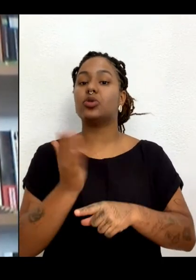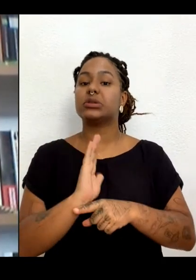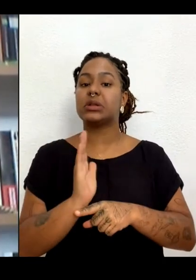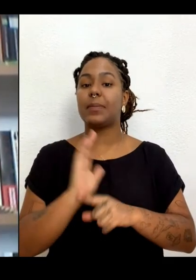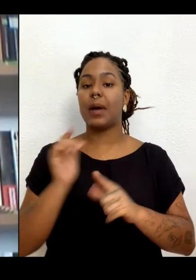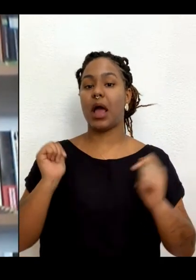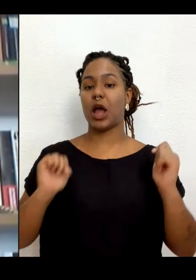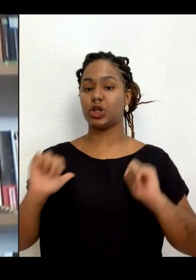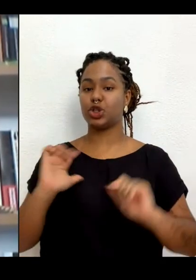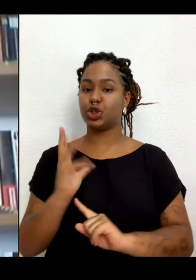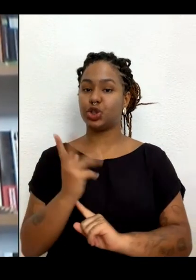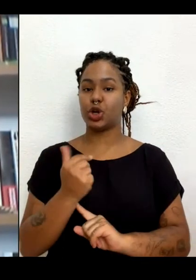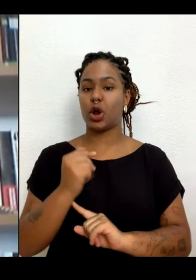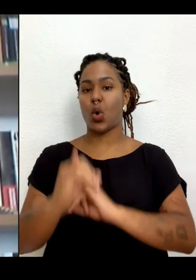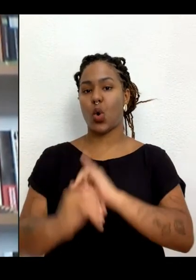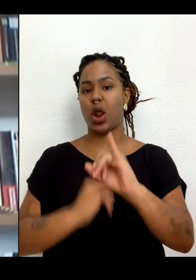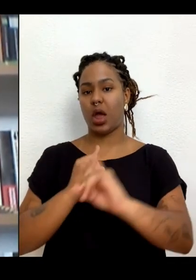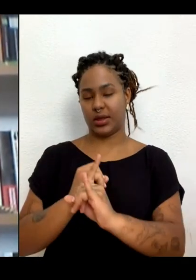mistrado